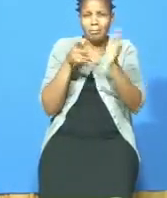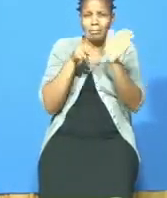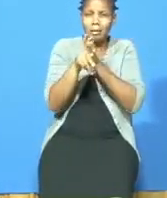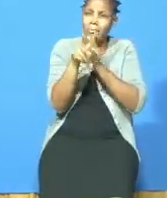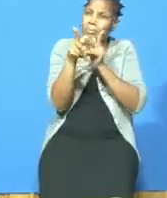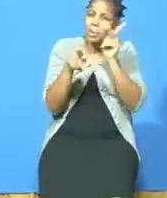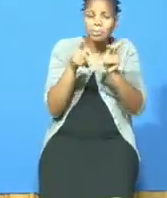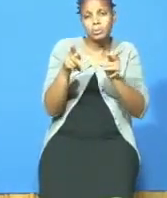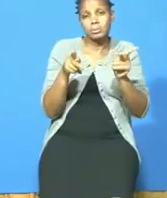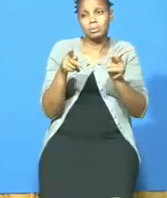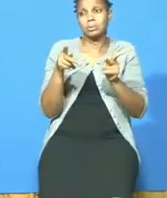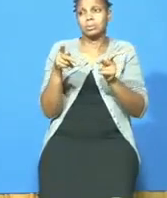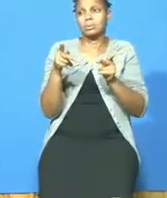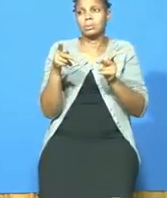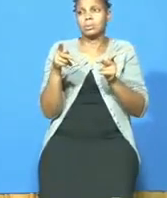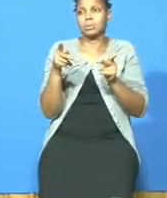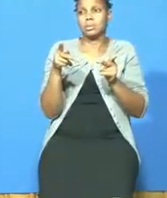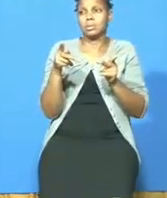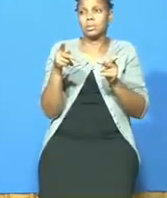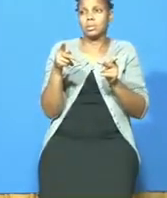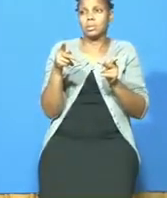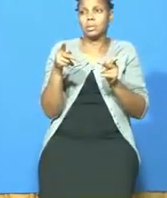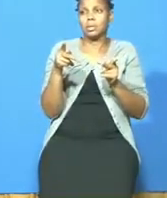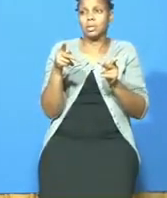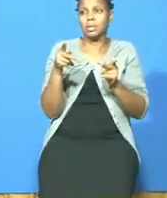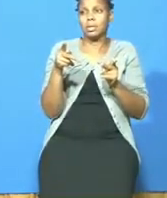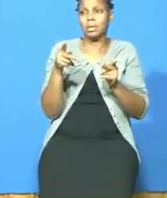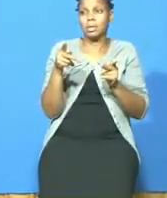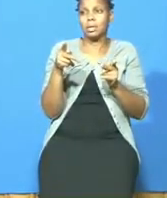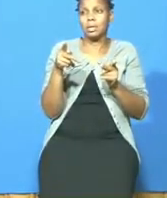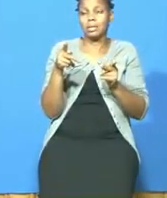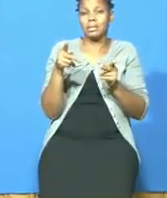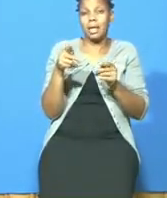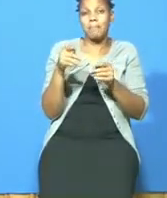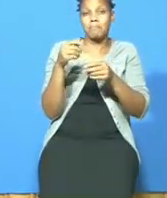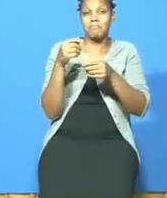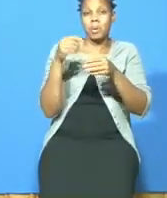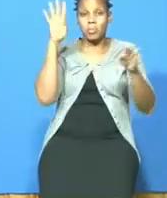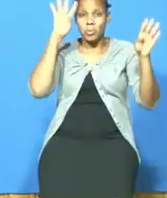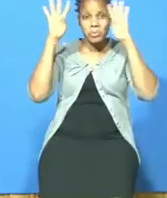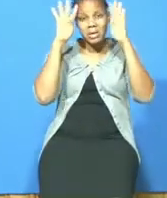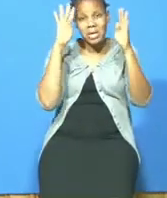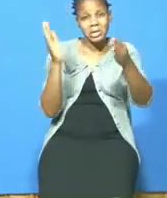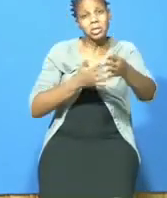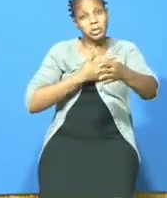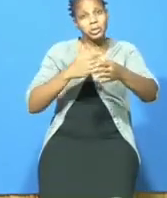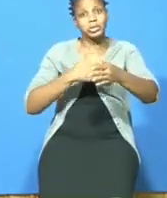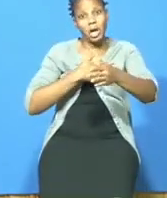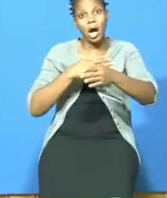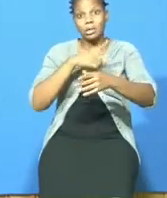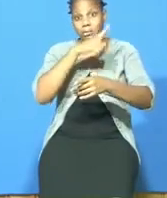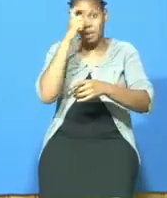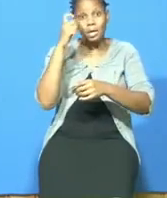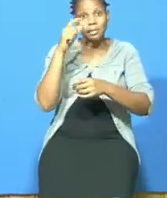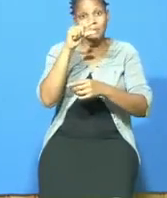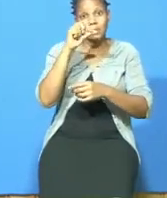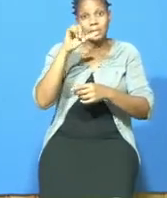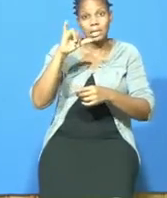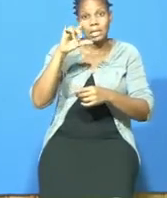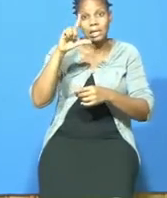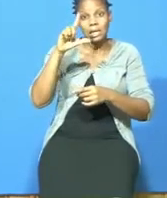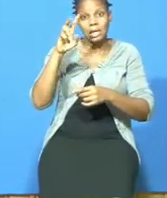lives. Songs were made from Gilbert, but Gilbert taught